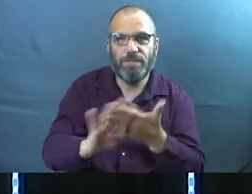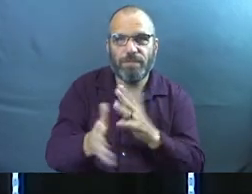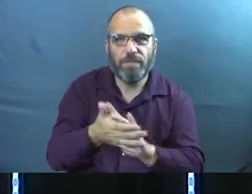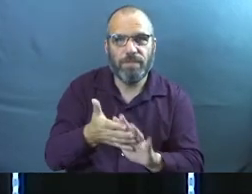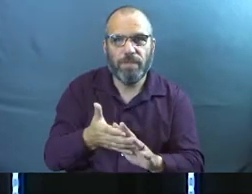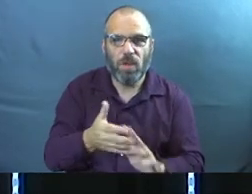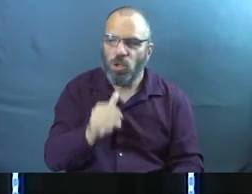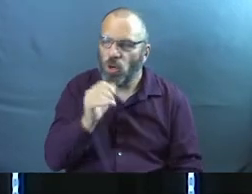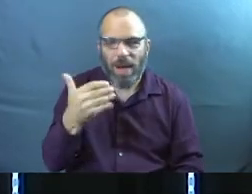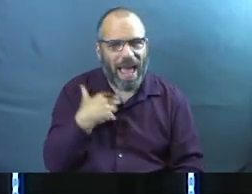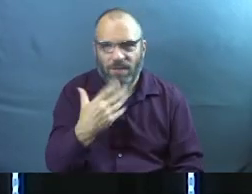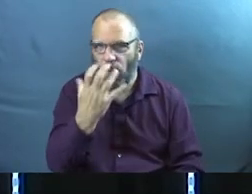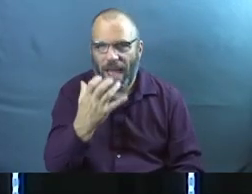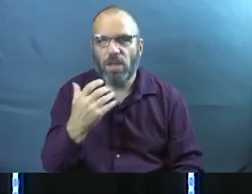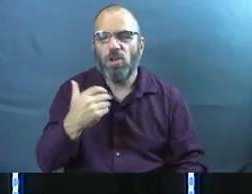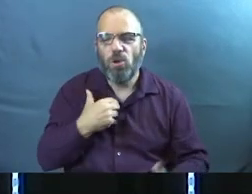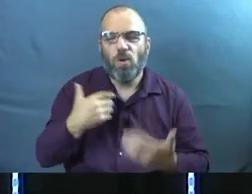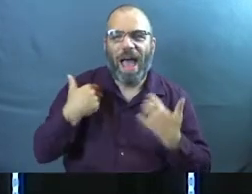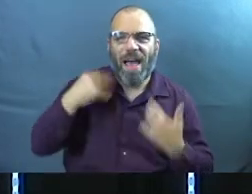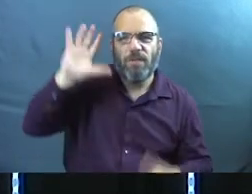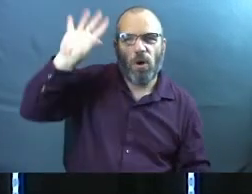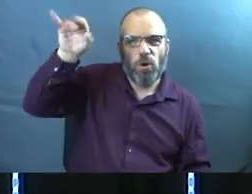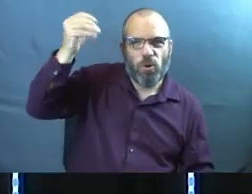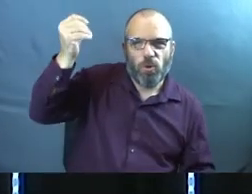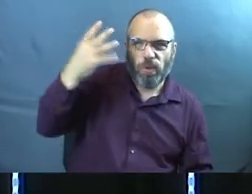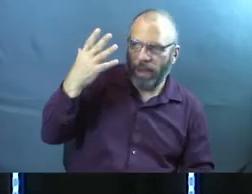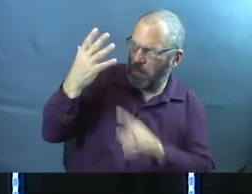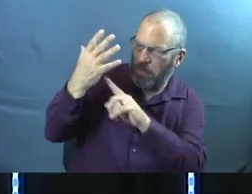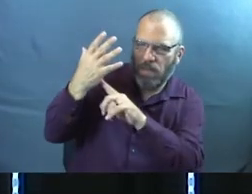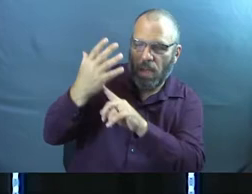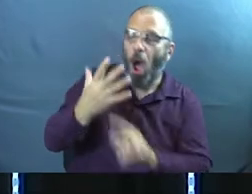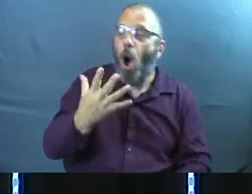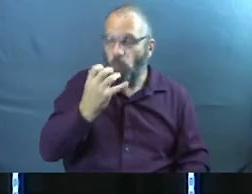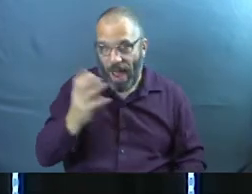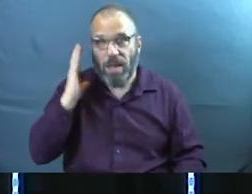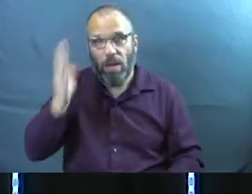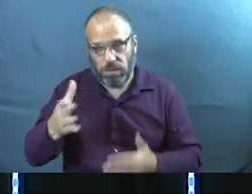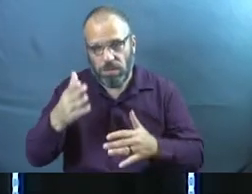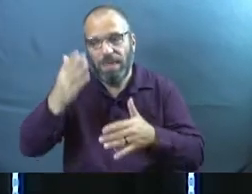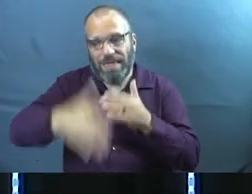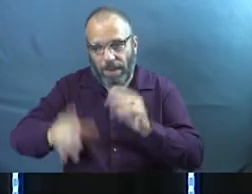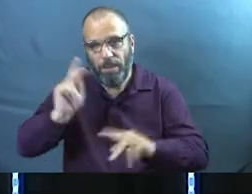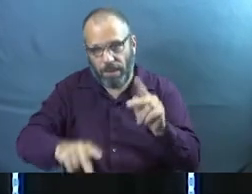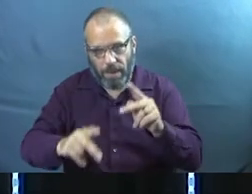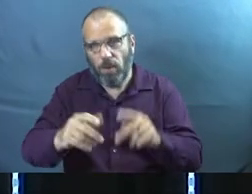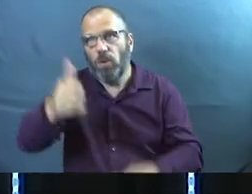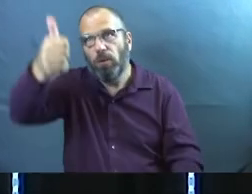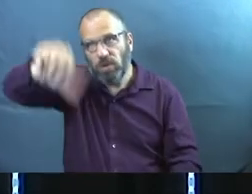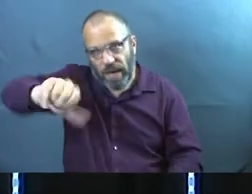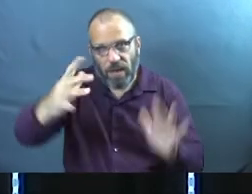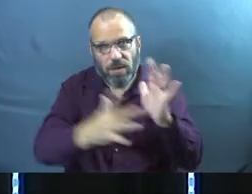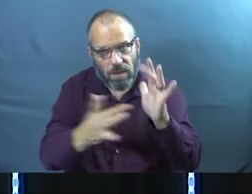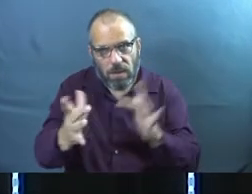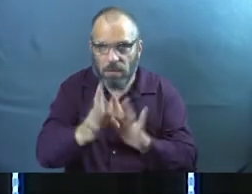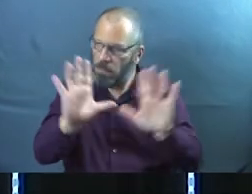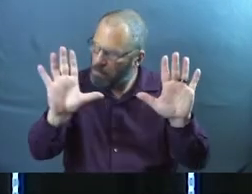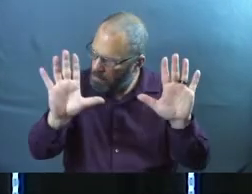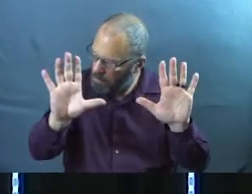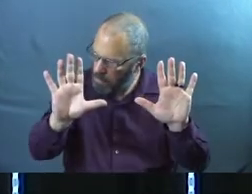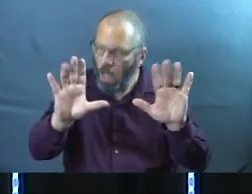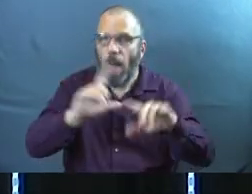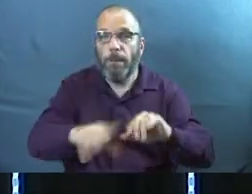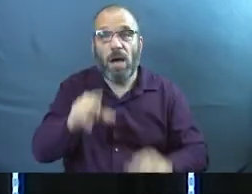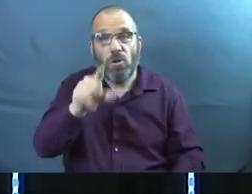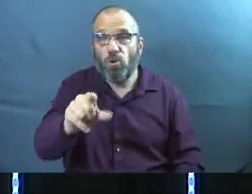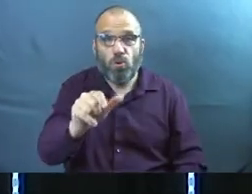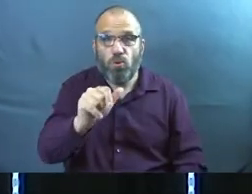You don't get wrath. You get grace. Wrath will happen at the end of time to people who reject Jesus totally. But